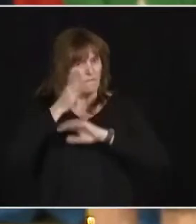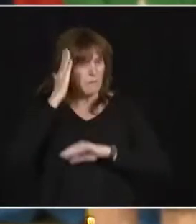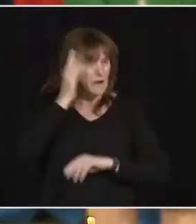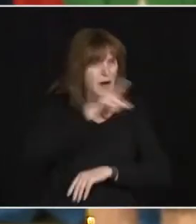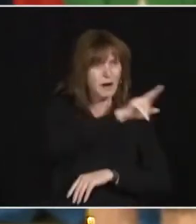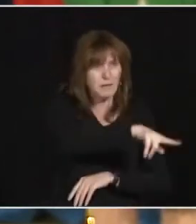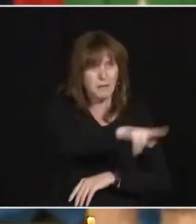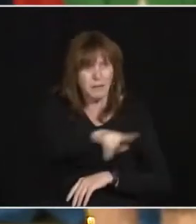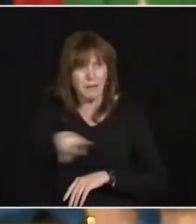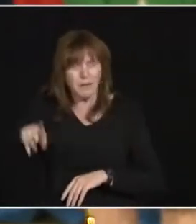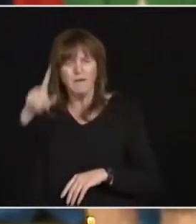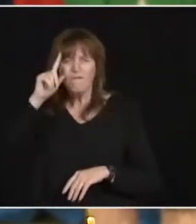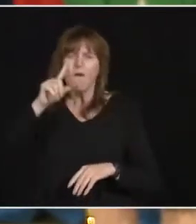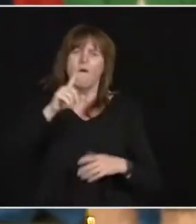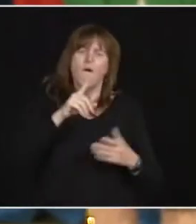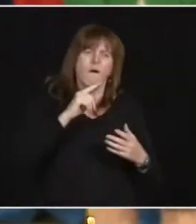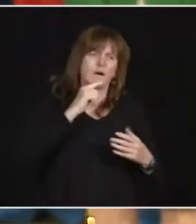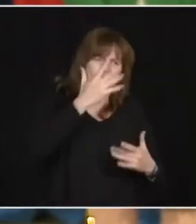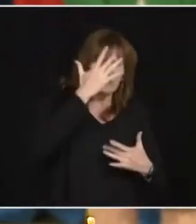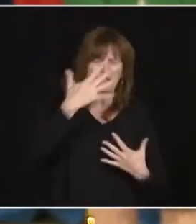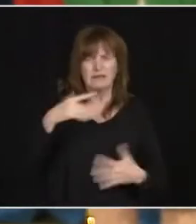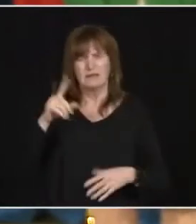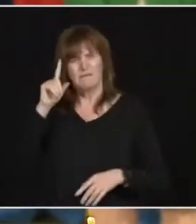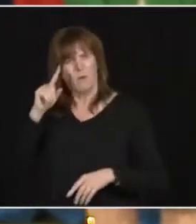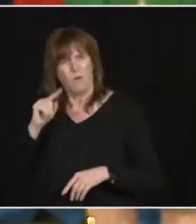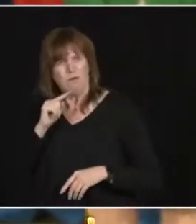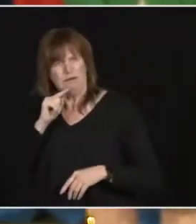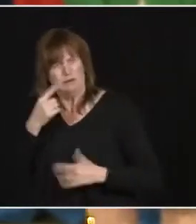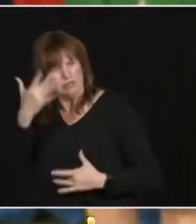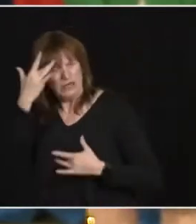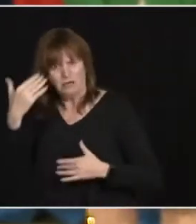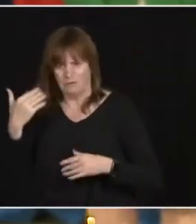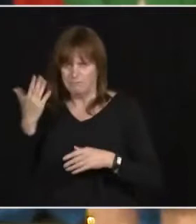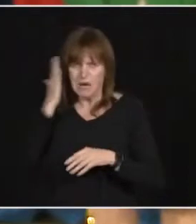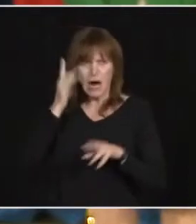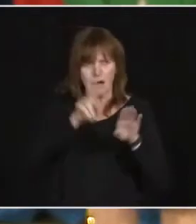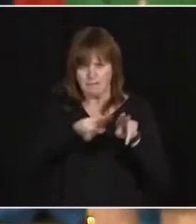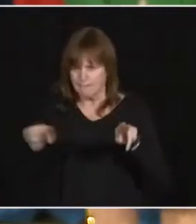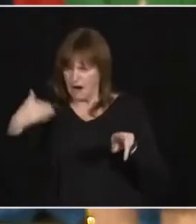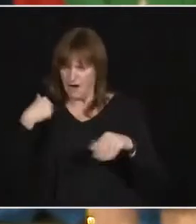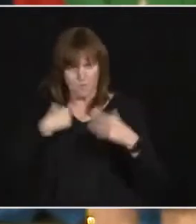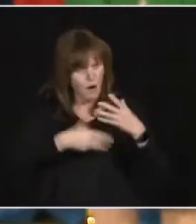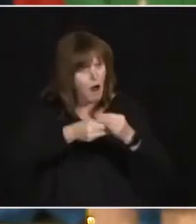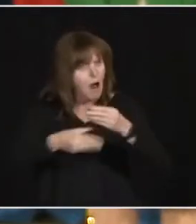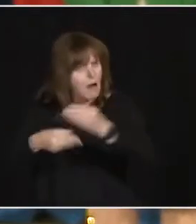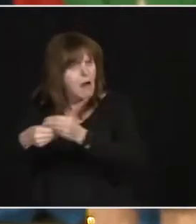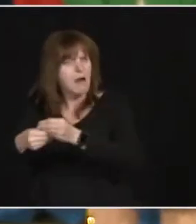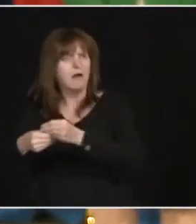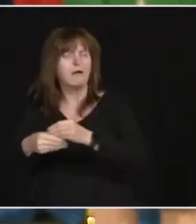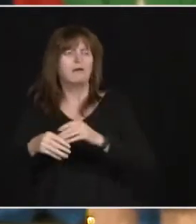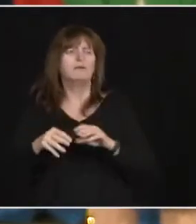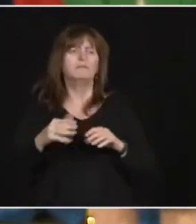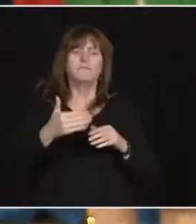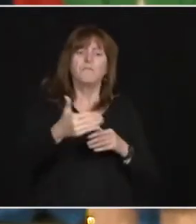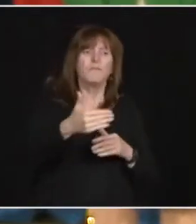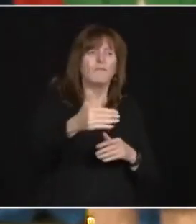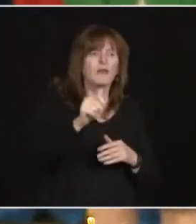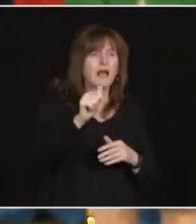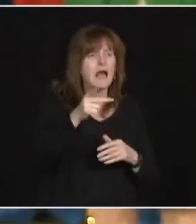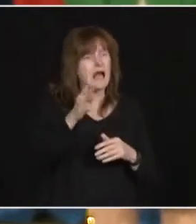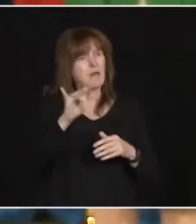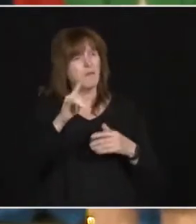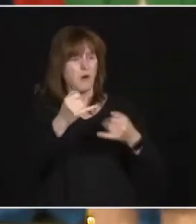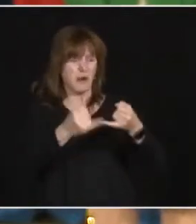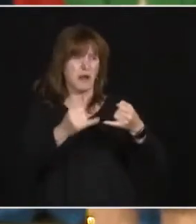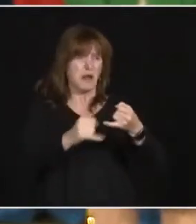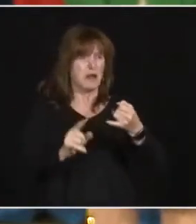system since the start of this outbreak. And we're on track to add another 4,200 acute care beds by